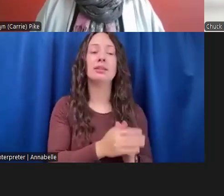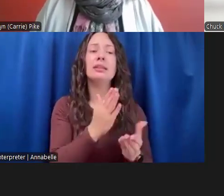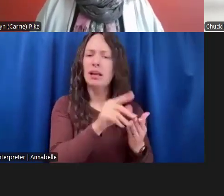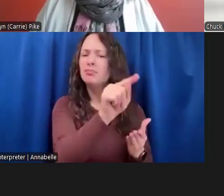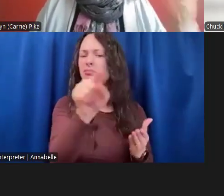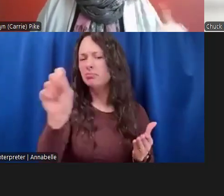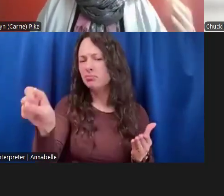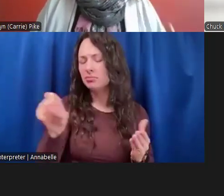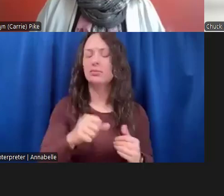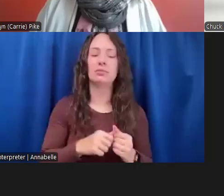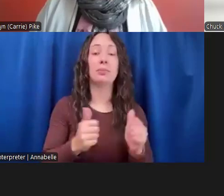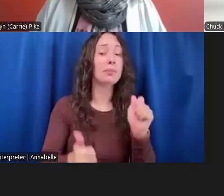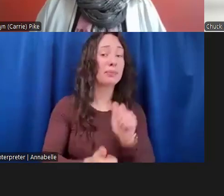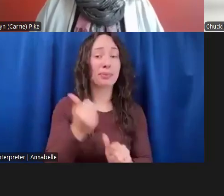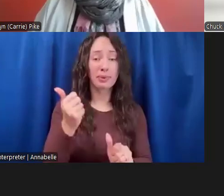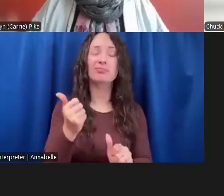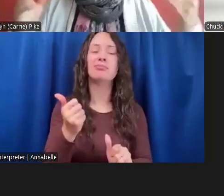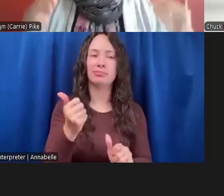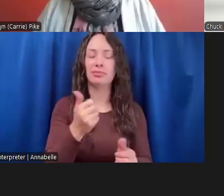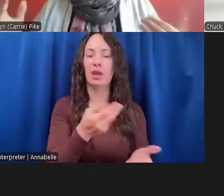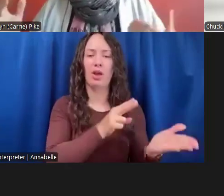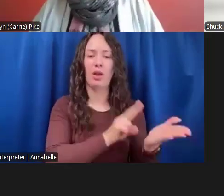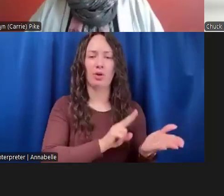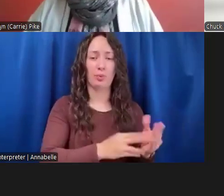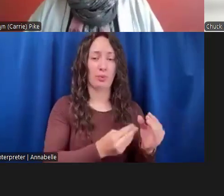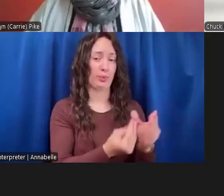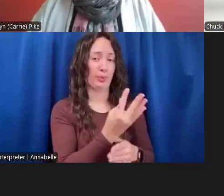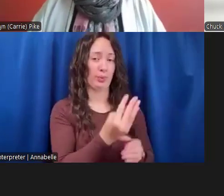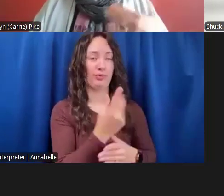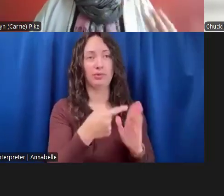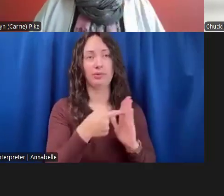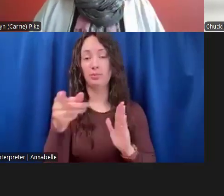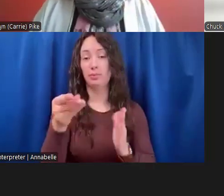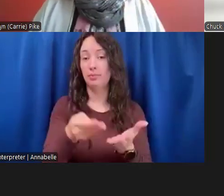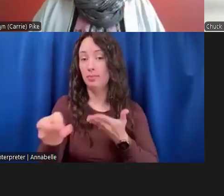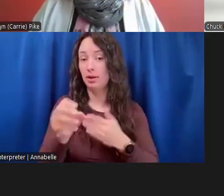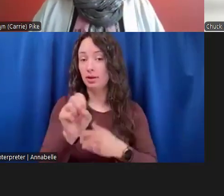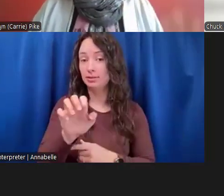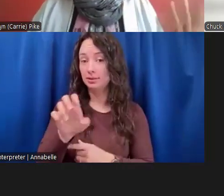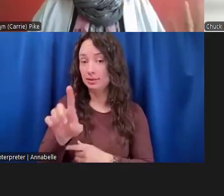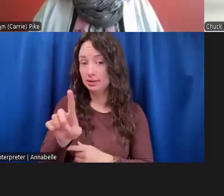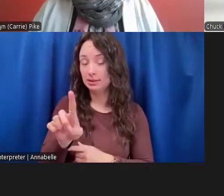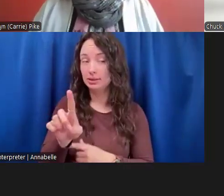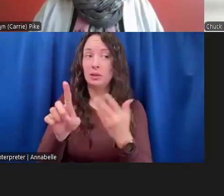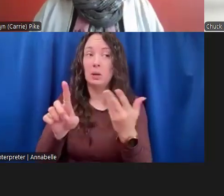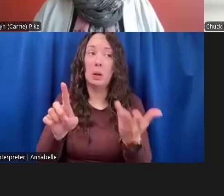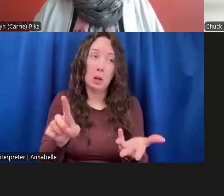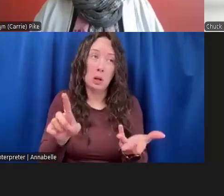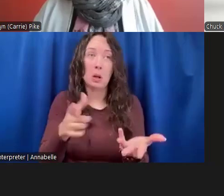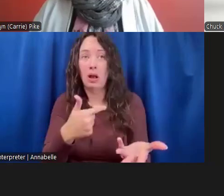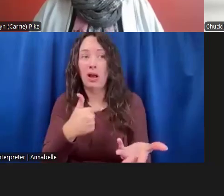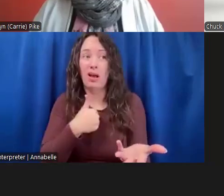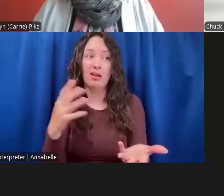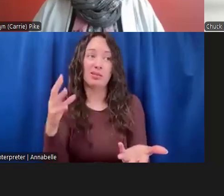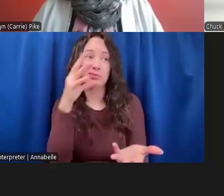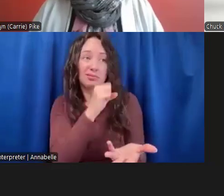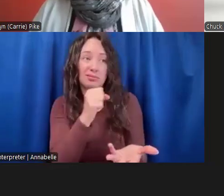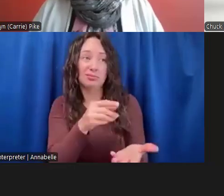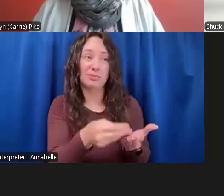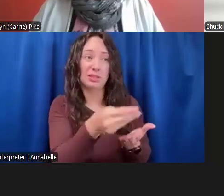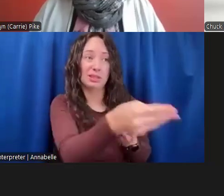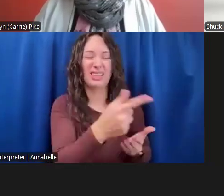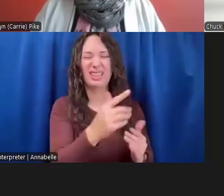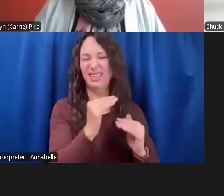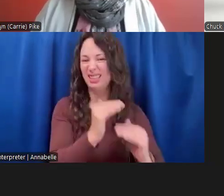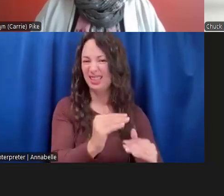in general a lot of contract growing. And so if you're buying seed speculatively, you're at the mercy of what you can get. And that's very,